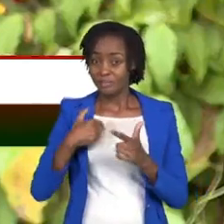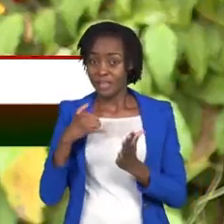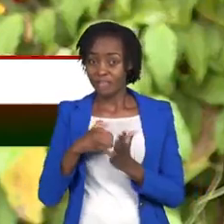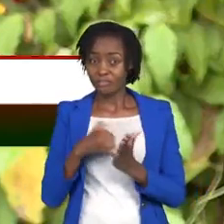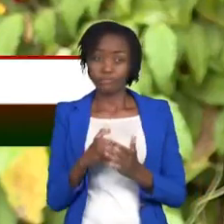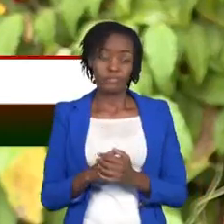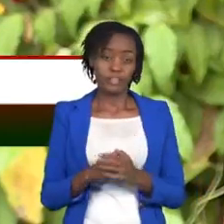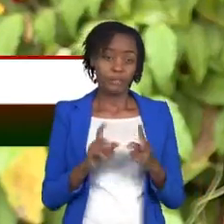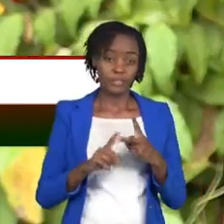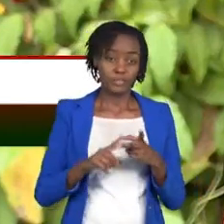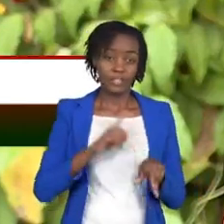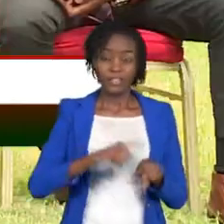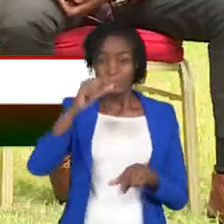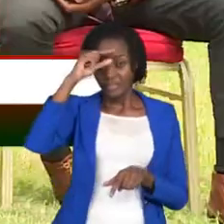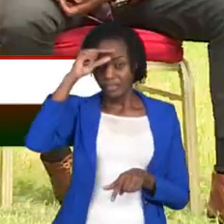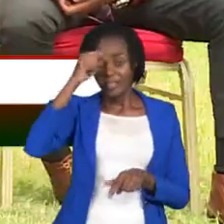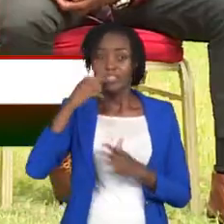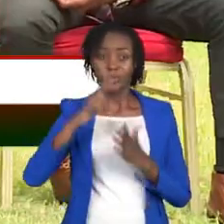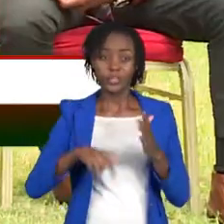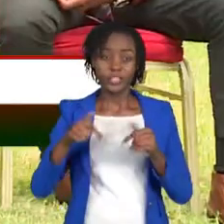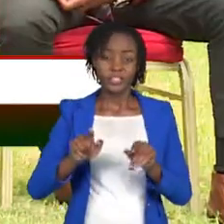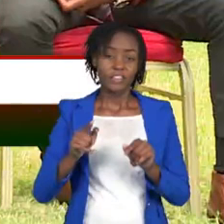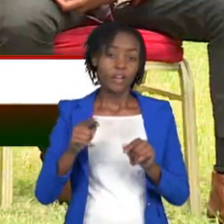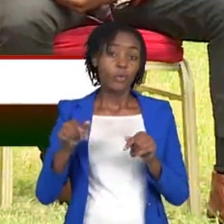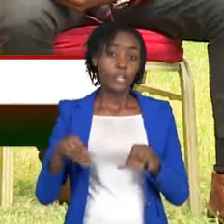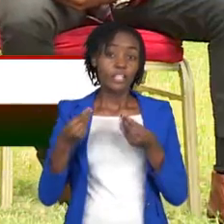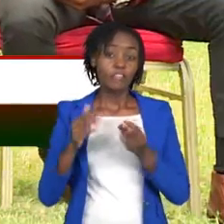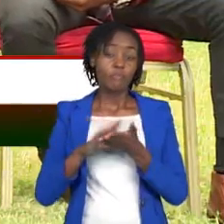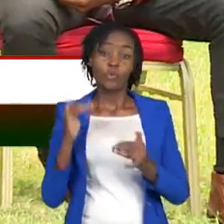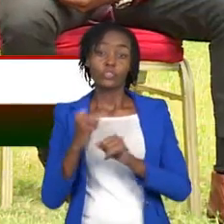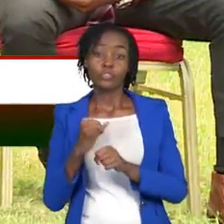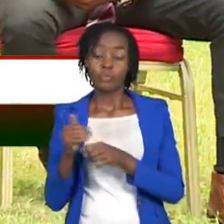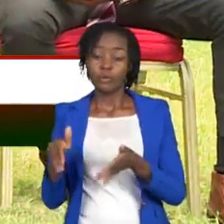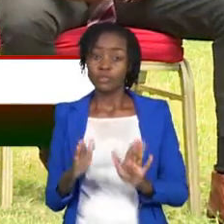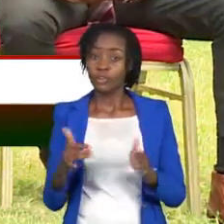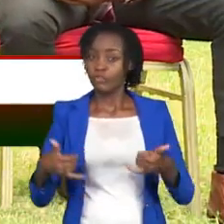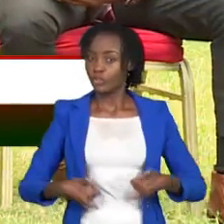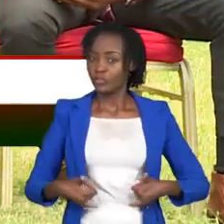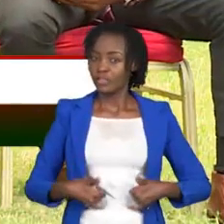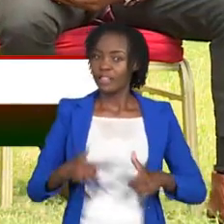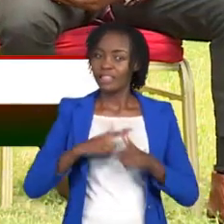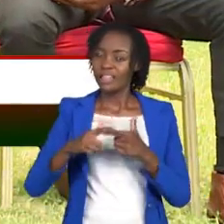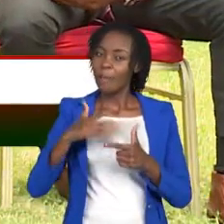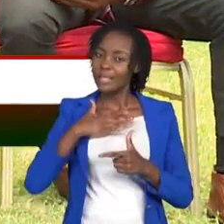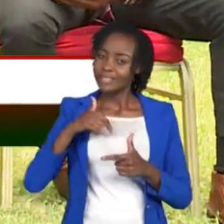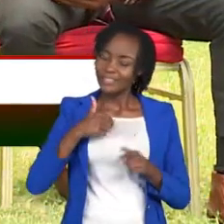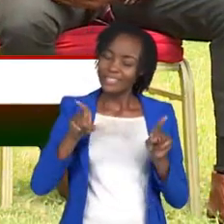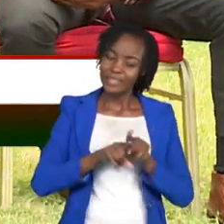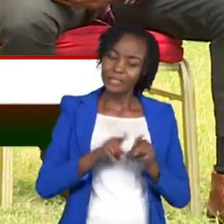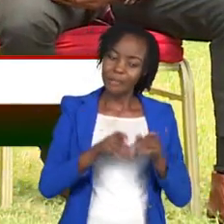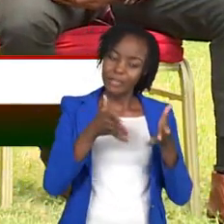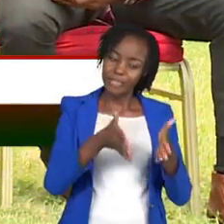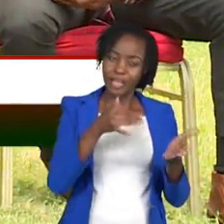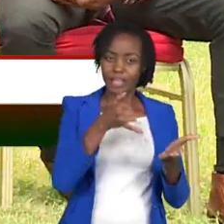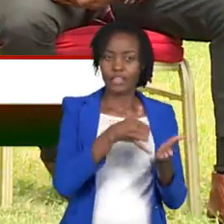our government said they are creating a lot of job opportunities for the youth, I am actually part of those